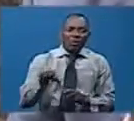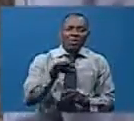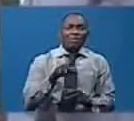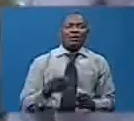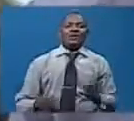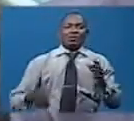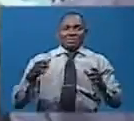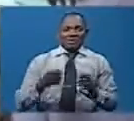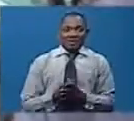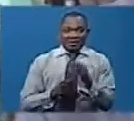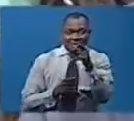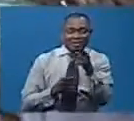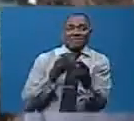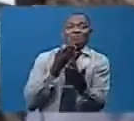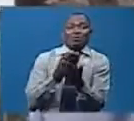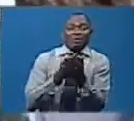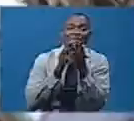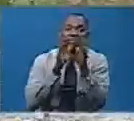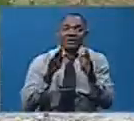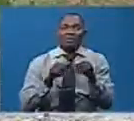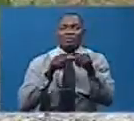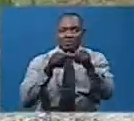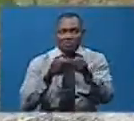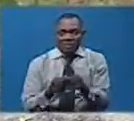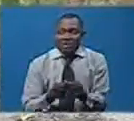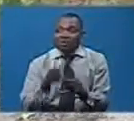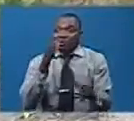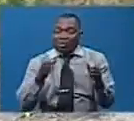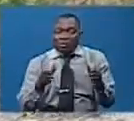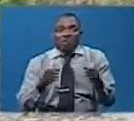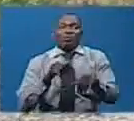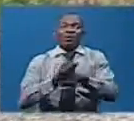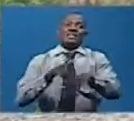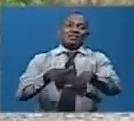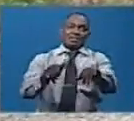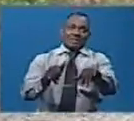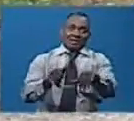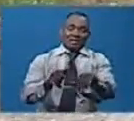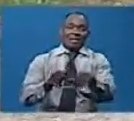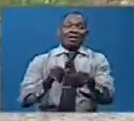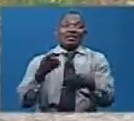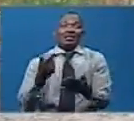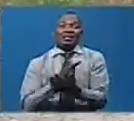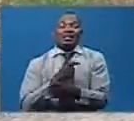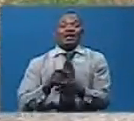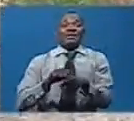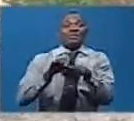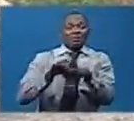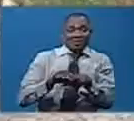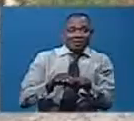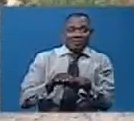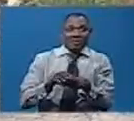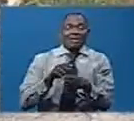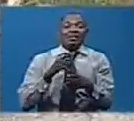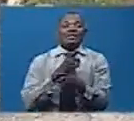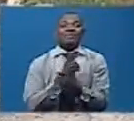courts. He is pleading for peace to prevail. The court is on course. Our custom is being consolidated and